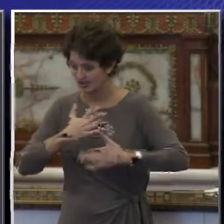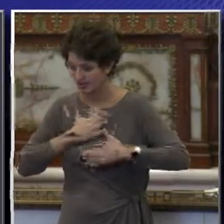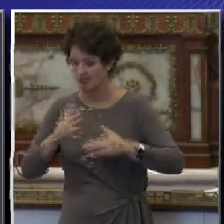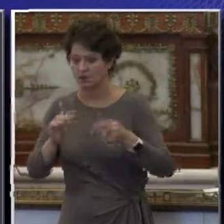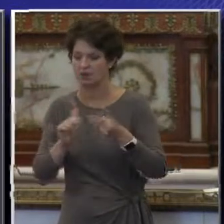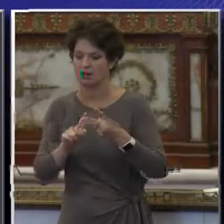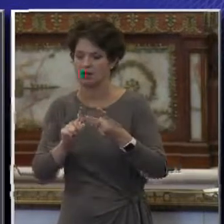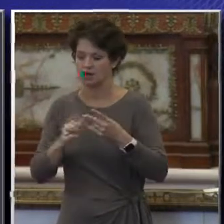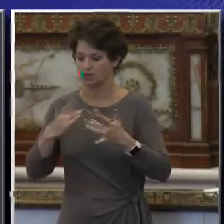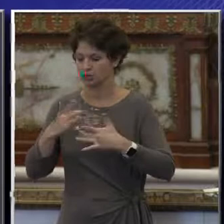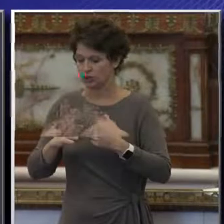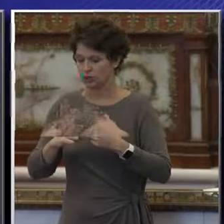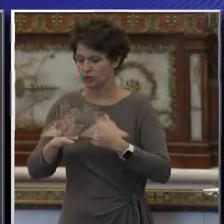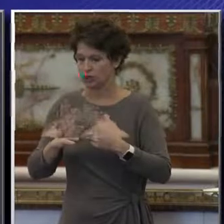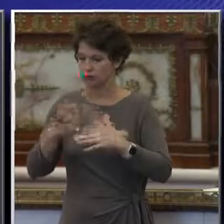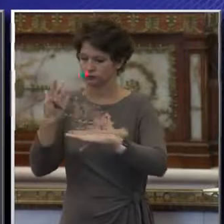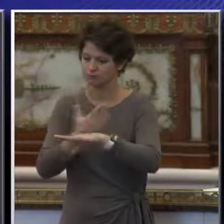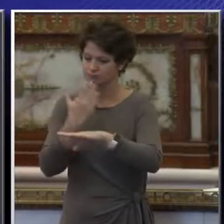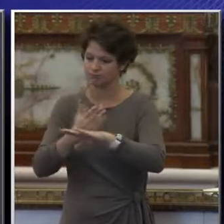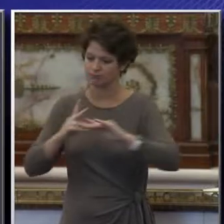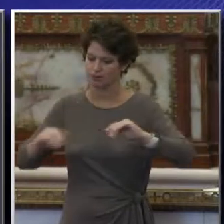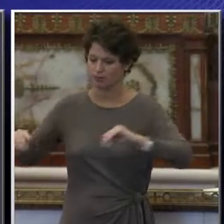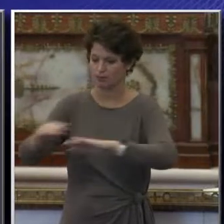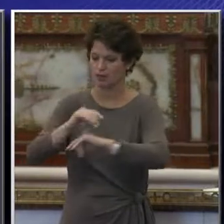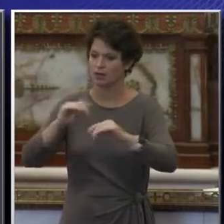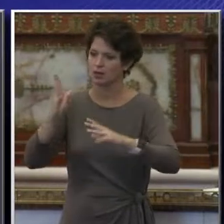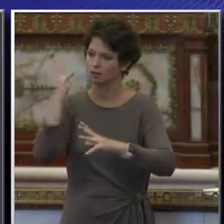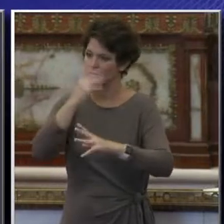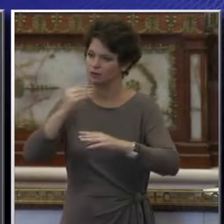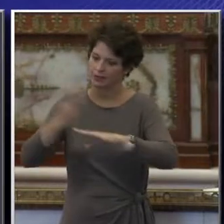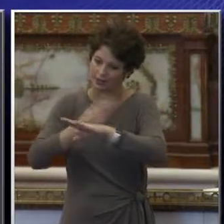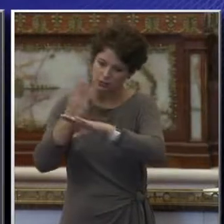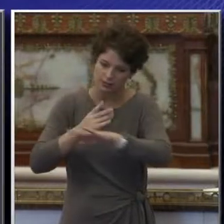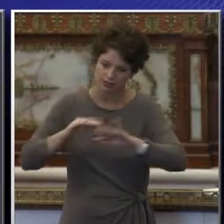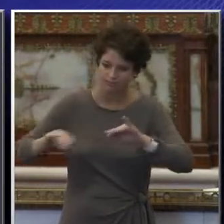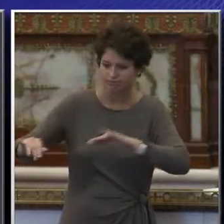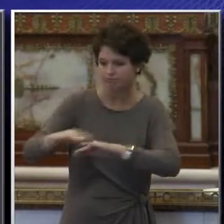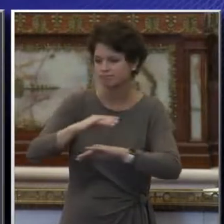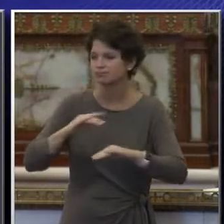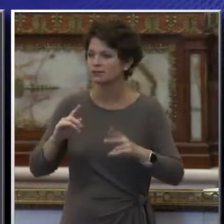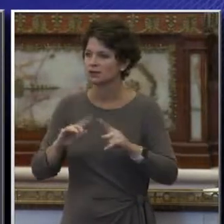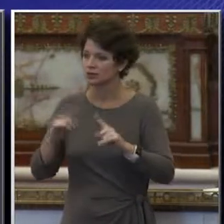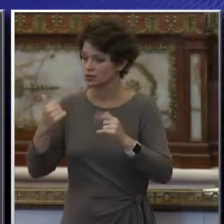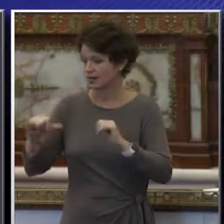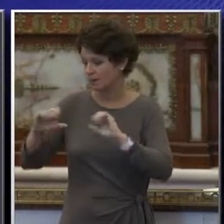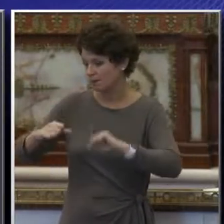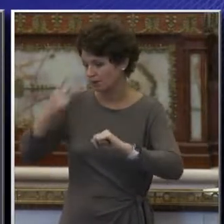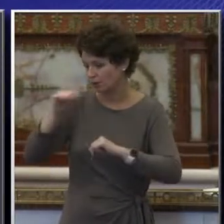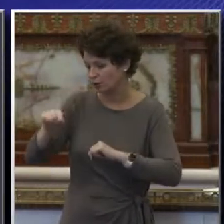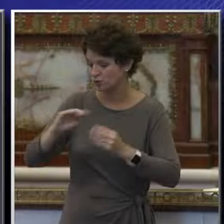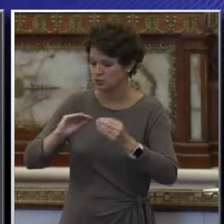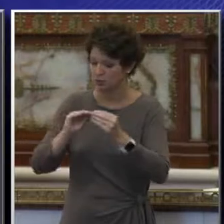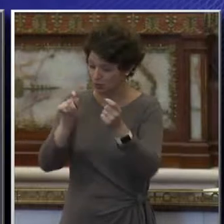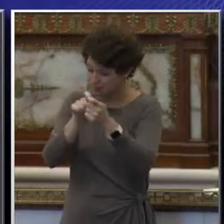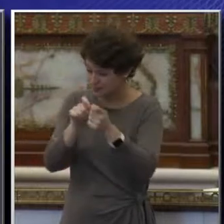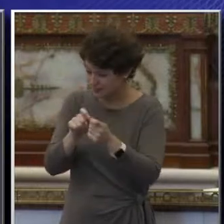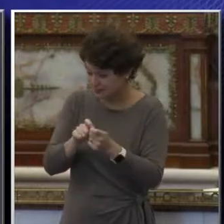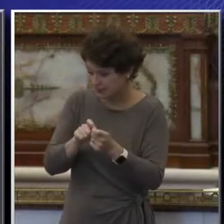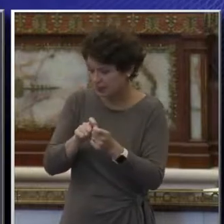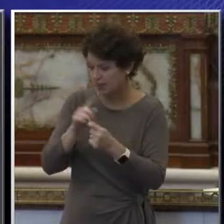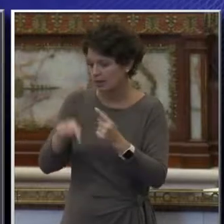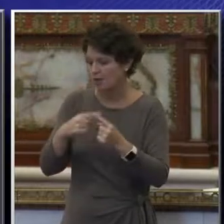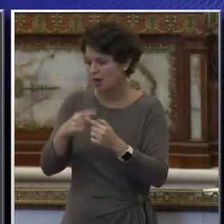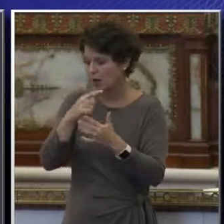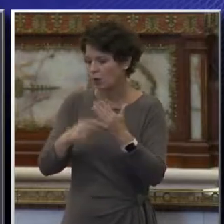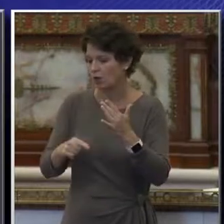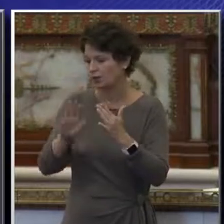There are concerns about education in the area. Is there an ability for you to be more specific about what